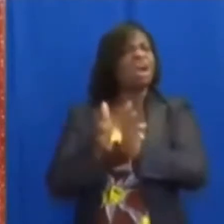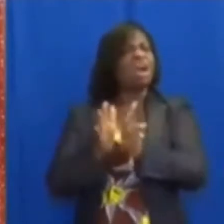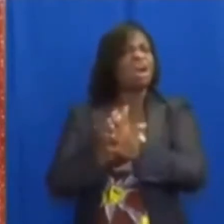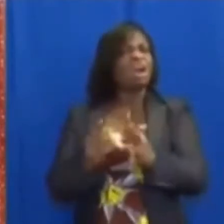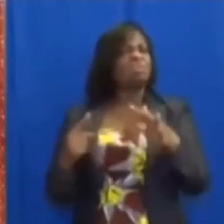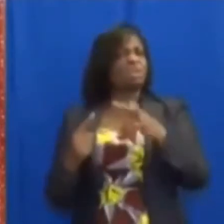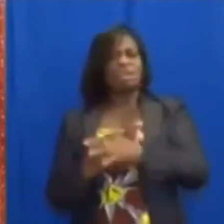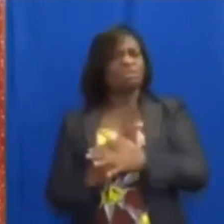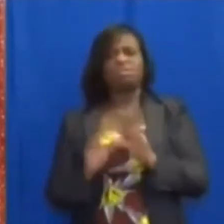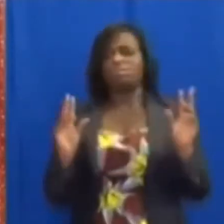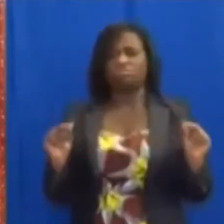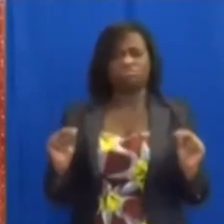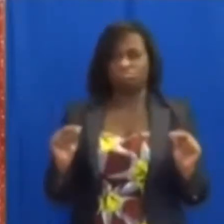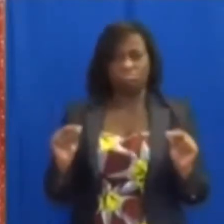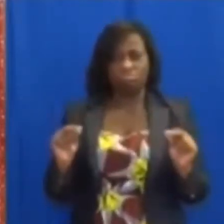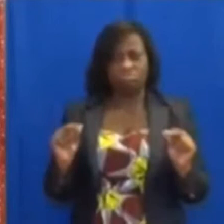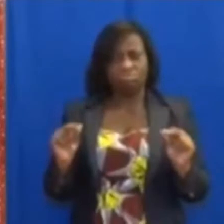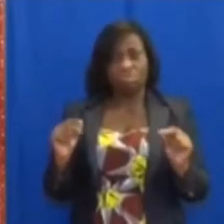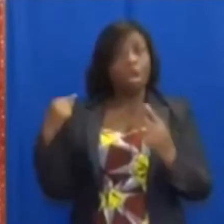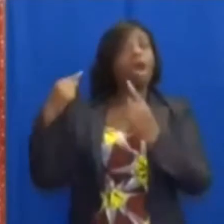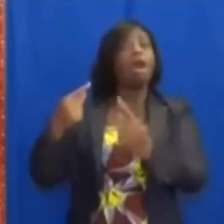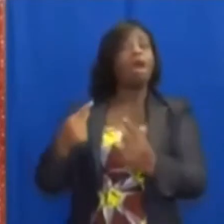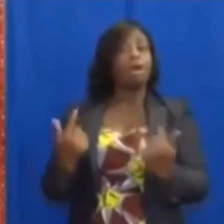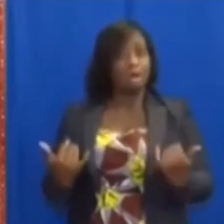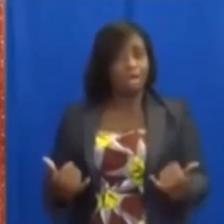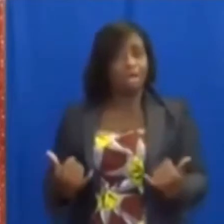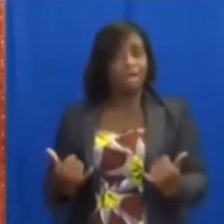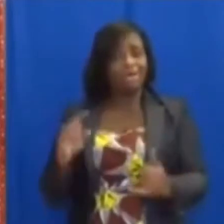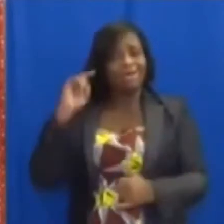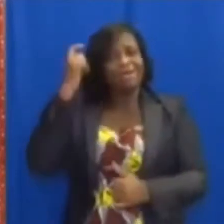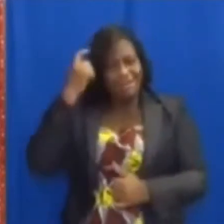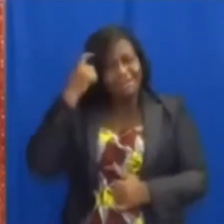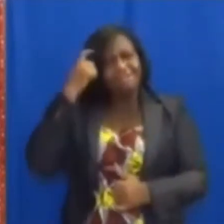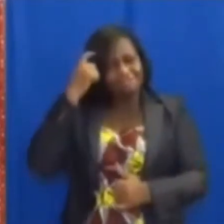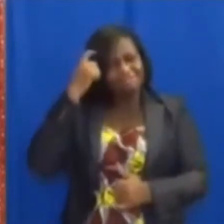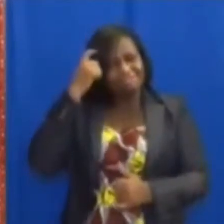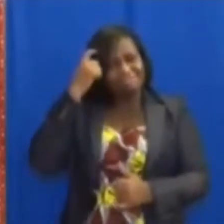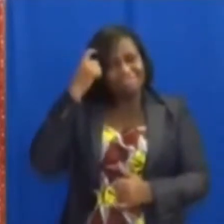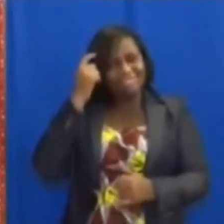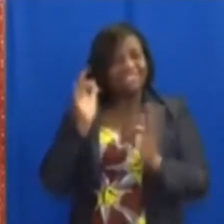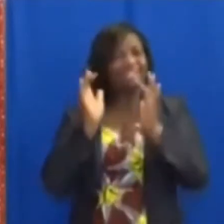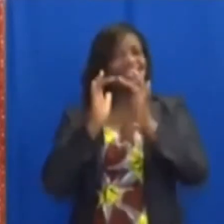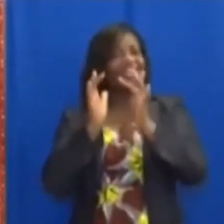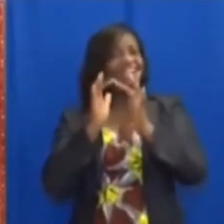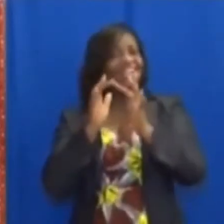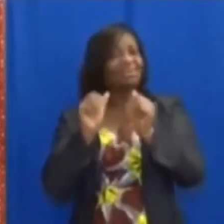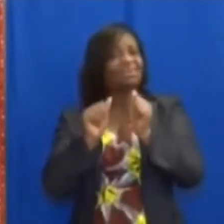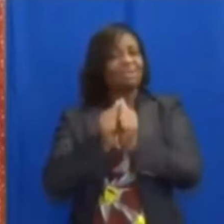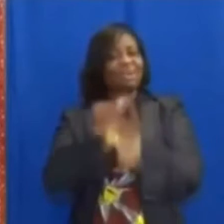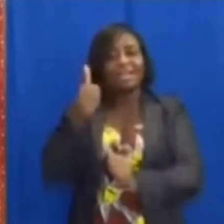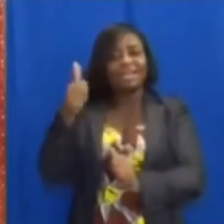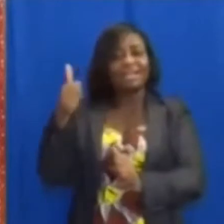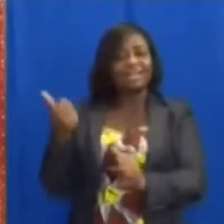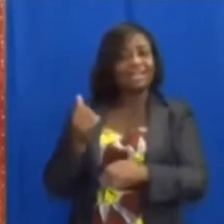become options for government. Until then, government, in consultation with the